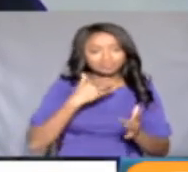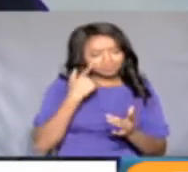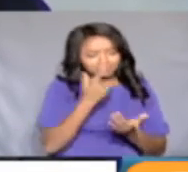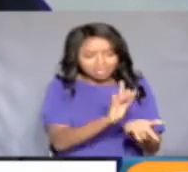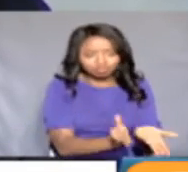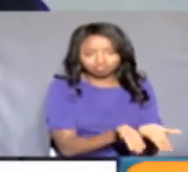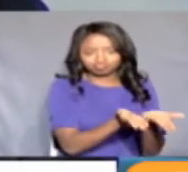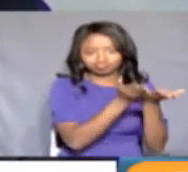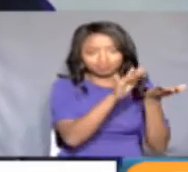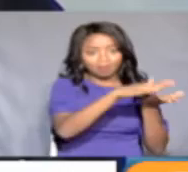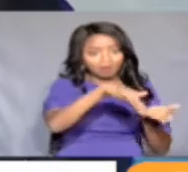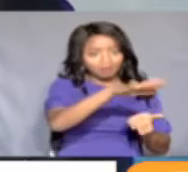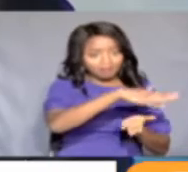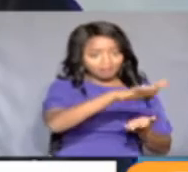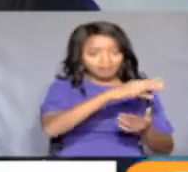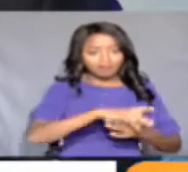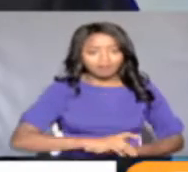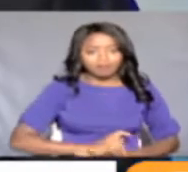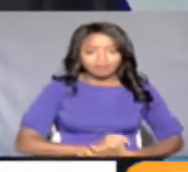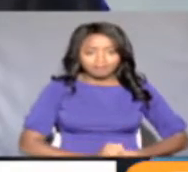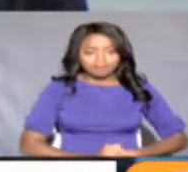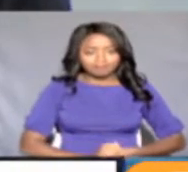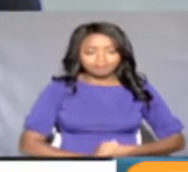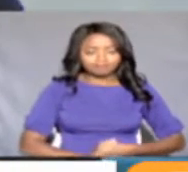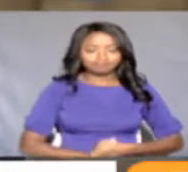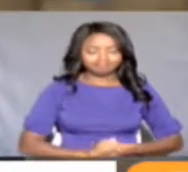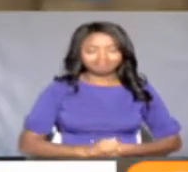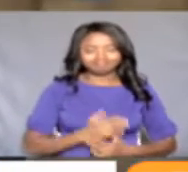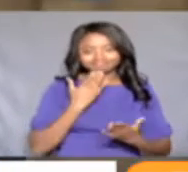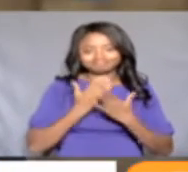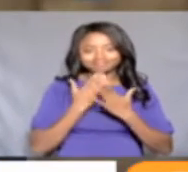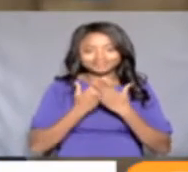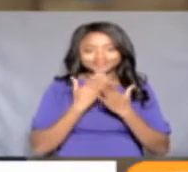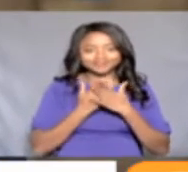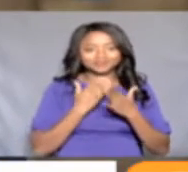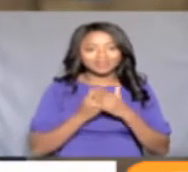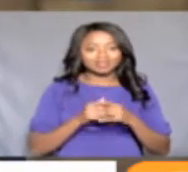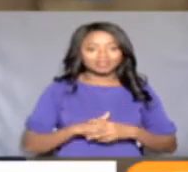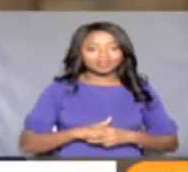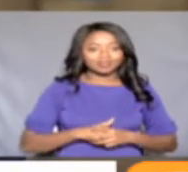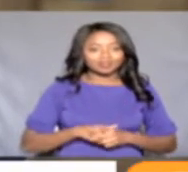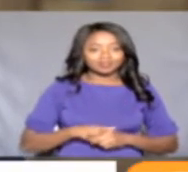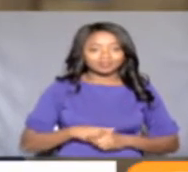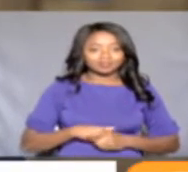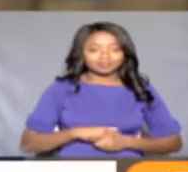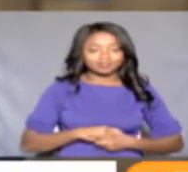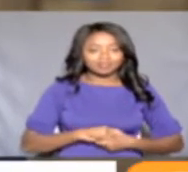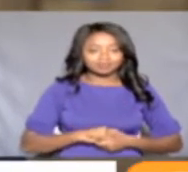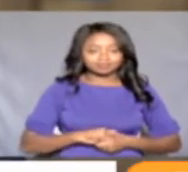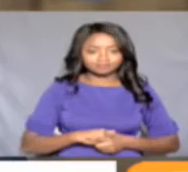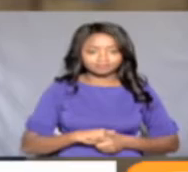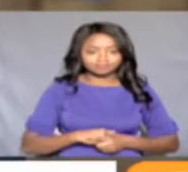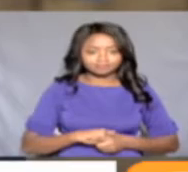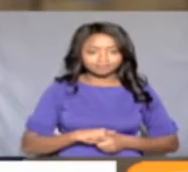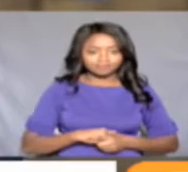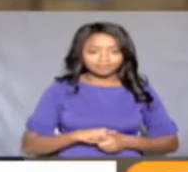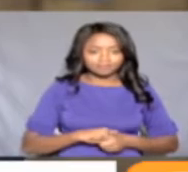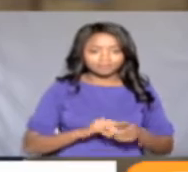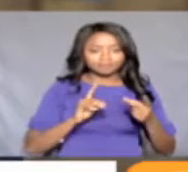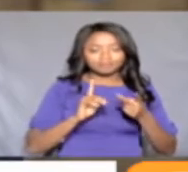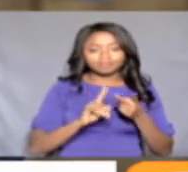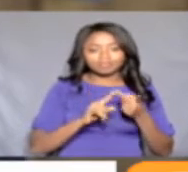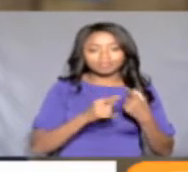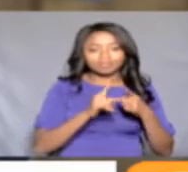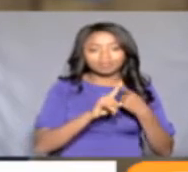sector. Okay, you want to see how to develop the sector? Yes. Thank you so much. I'll take that as your last word. That has been Dr. Peter Ikamati, Deputy Director,